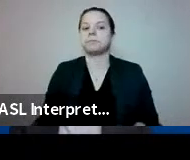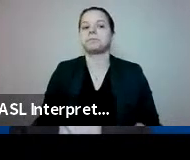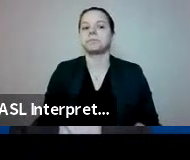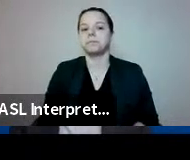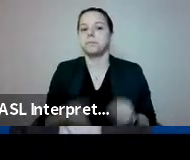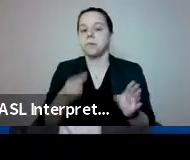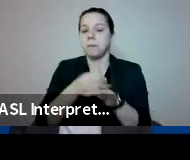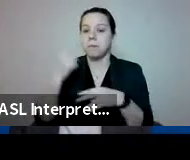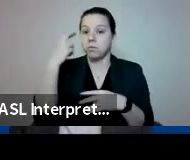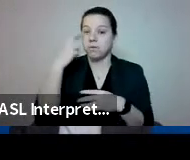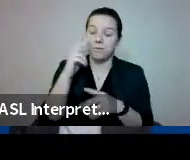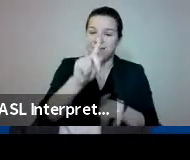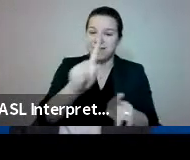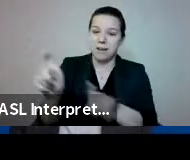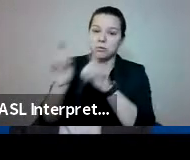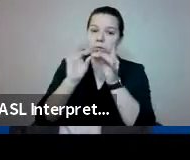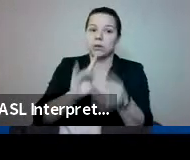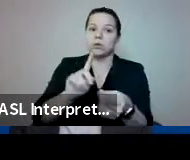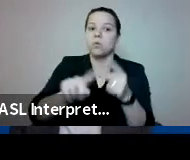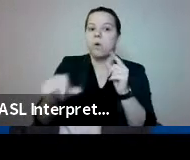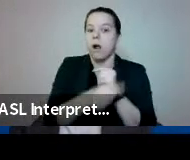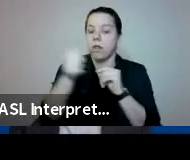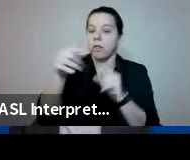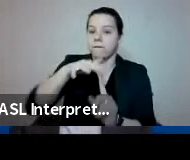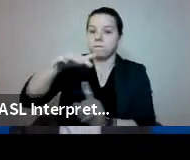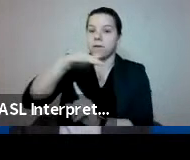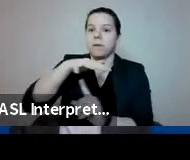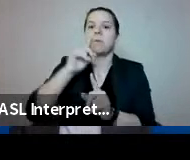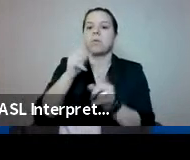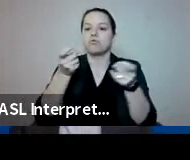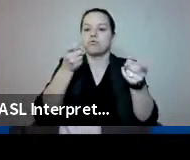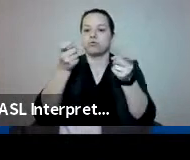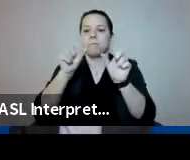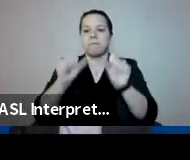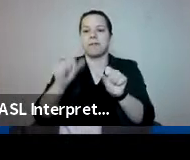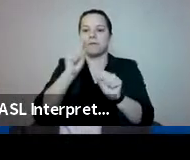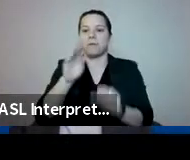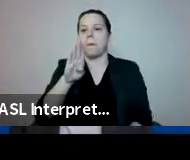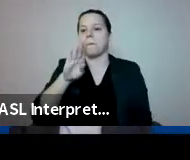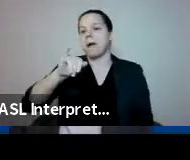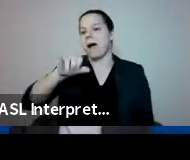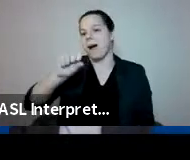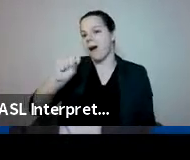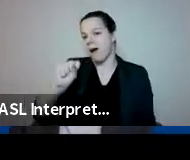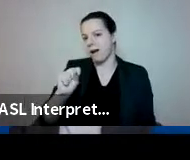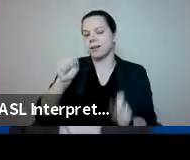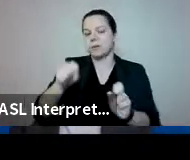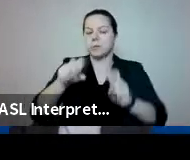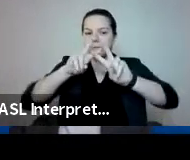reason we asked about other environmental factors was to control the potential for bias, we can examine them to see if